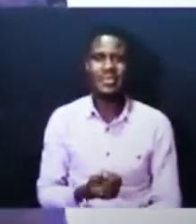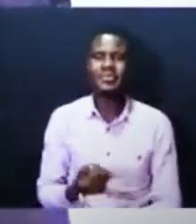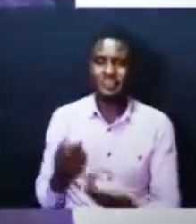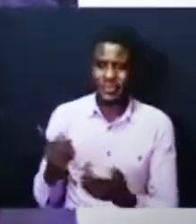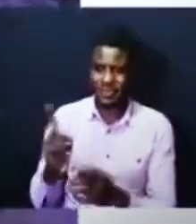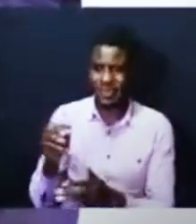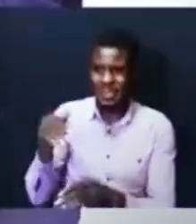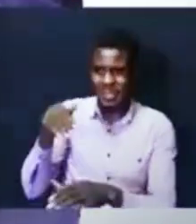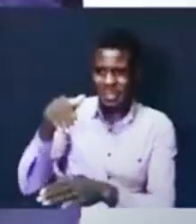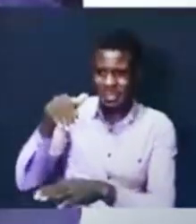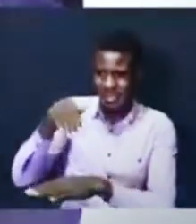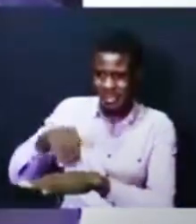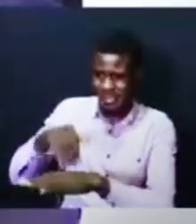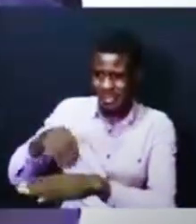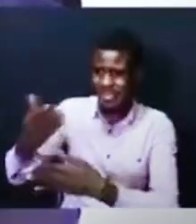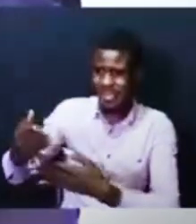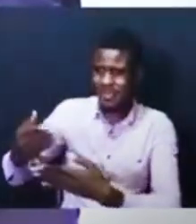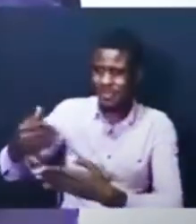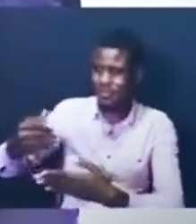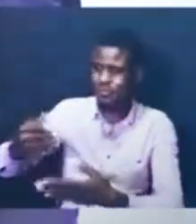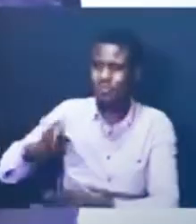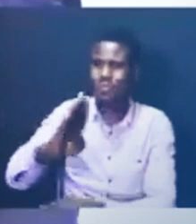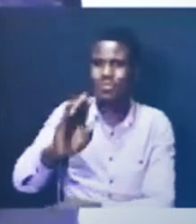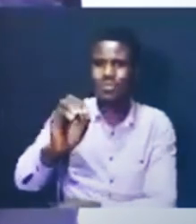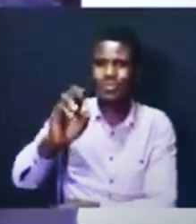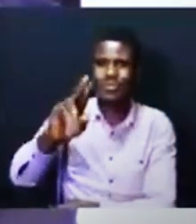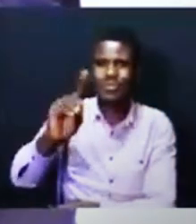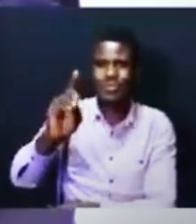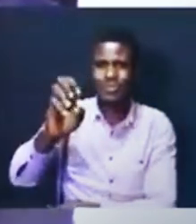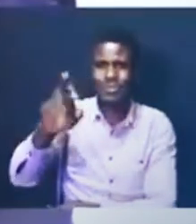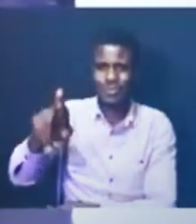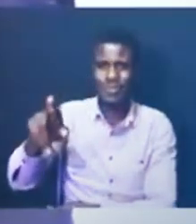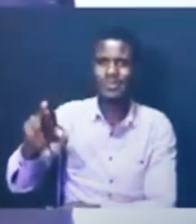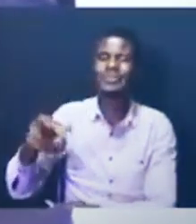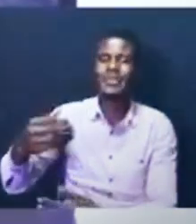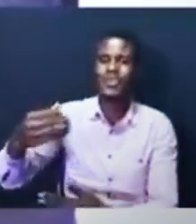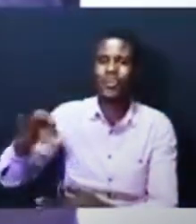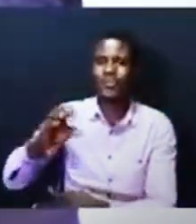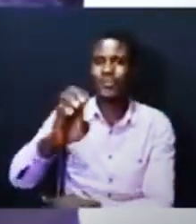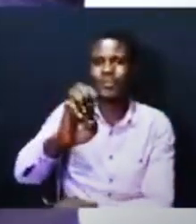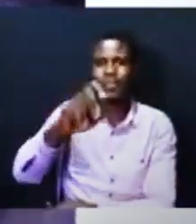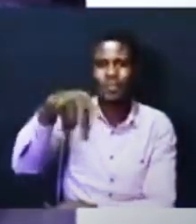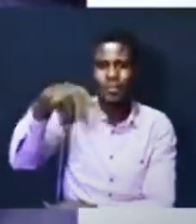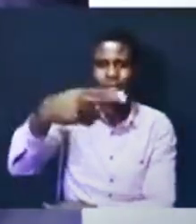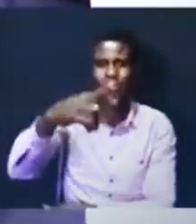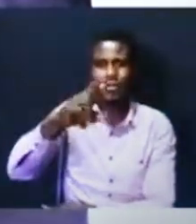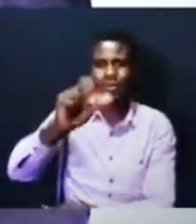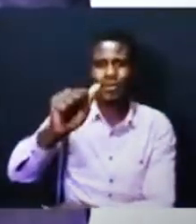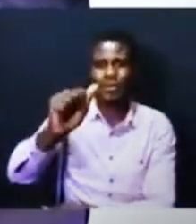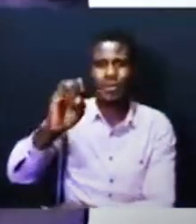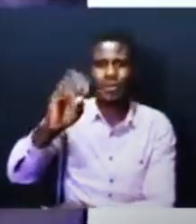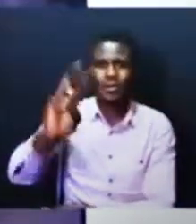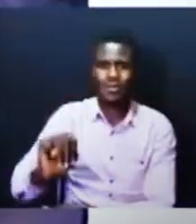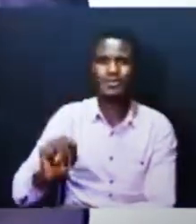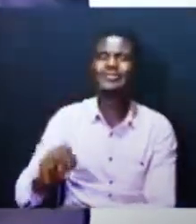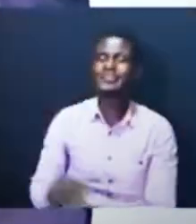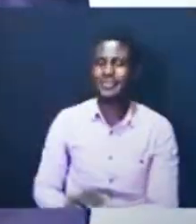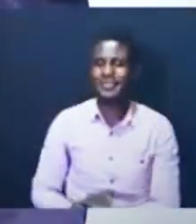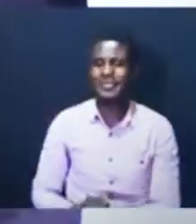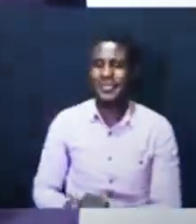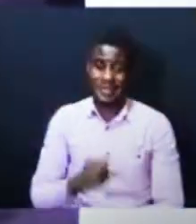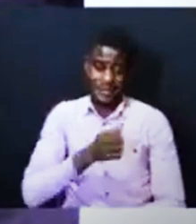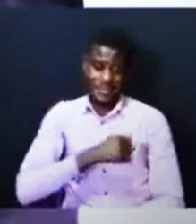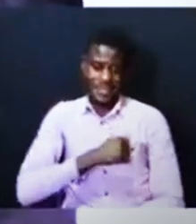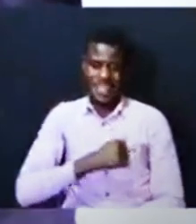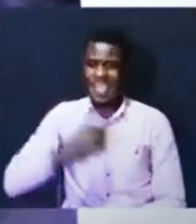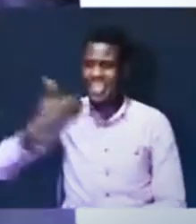of Ephraim, he invited all the king's sons to come there. Now, if you know, actually, no Absalom, ma